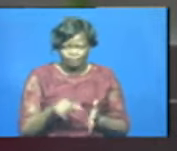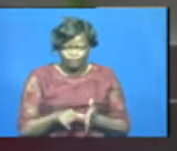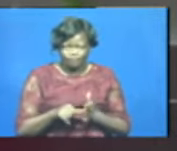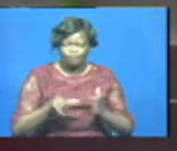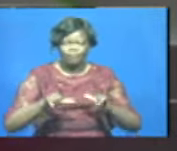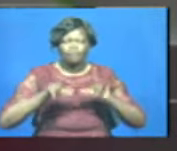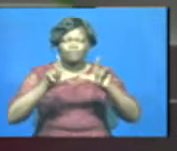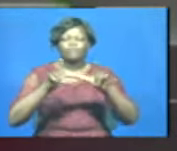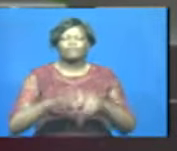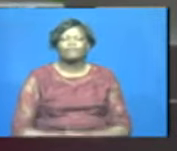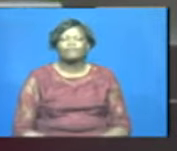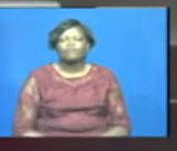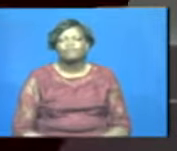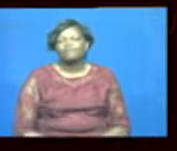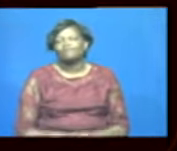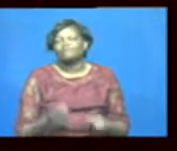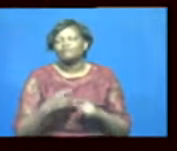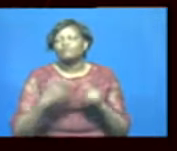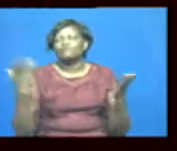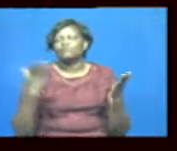authenticity of their degrees.